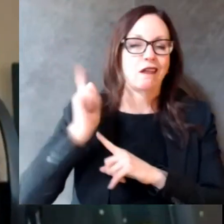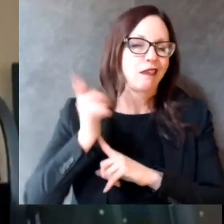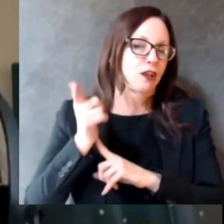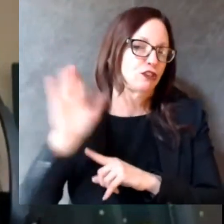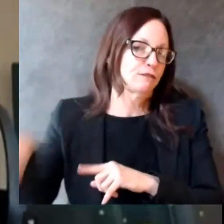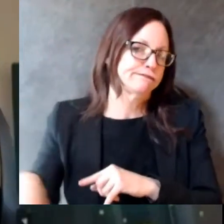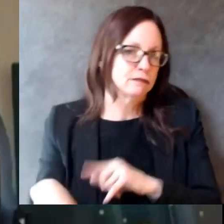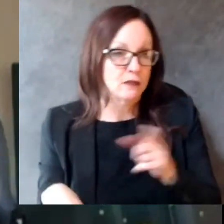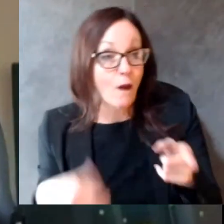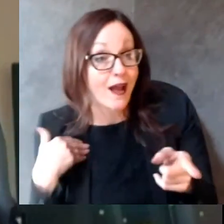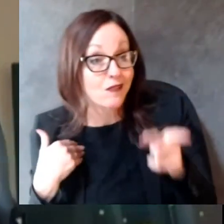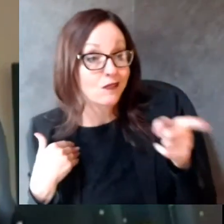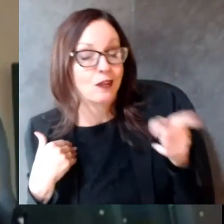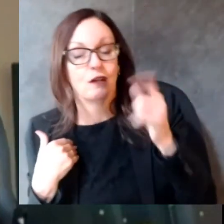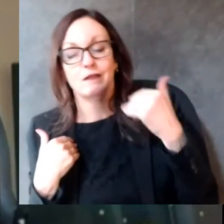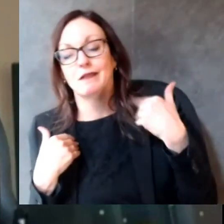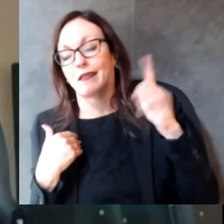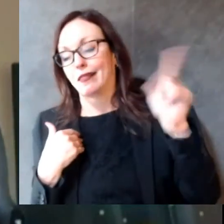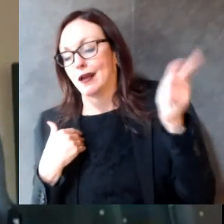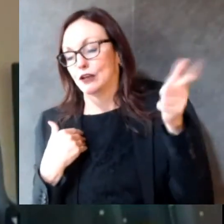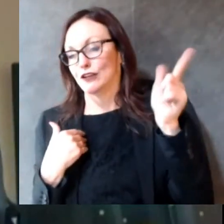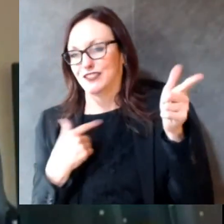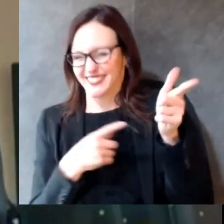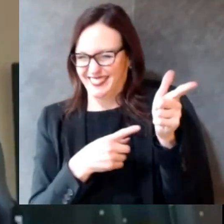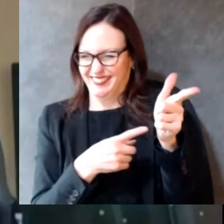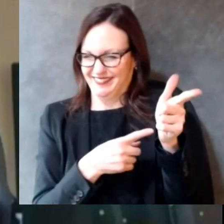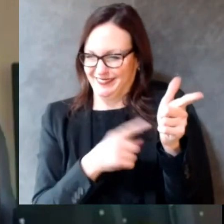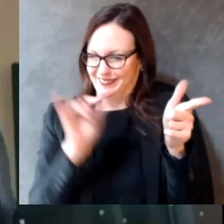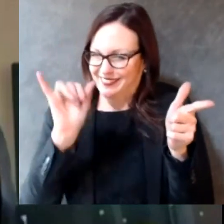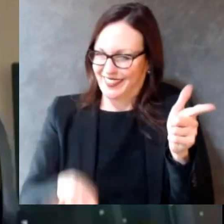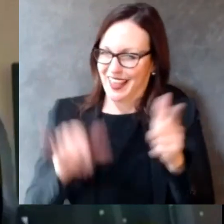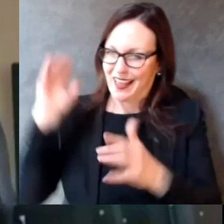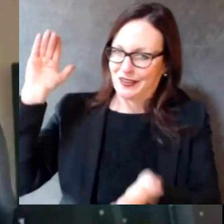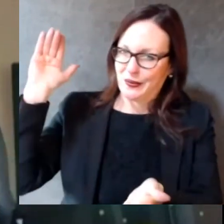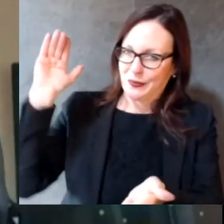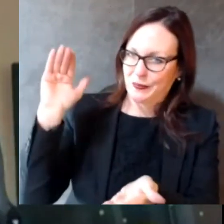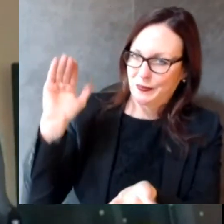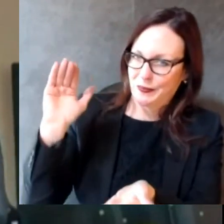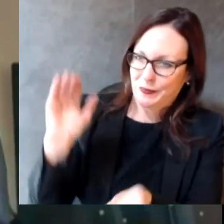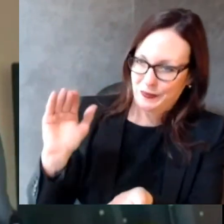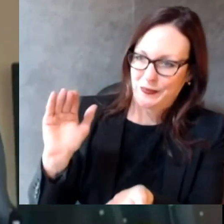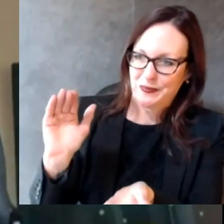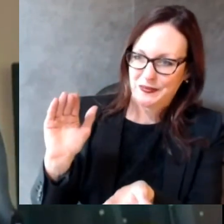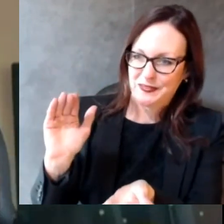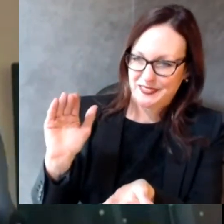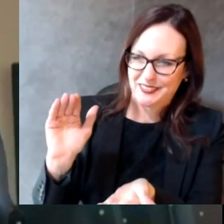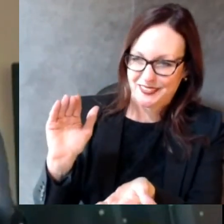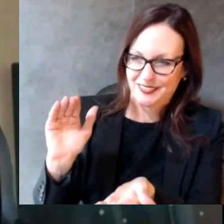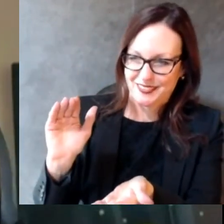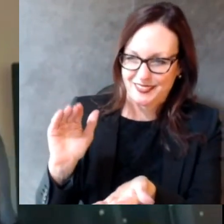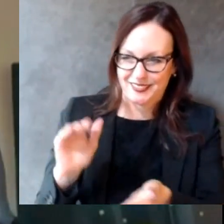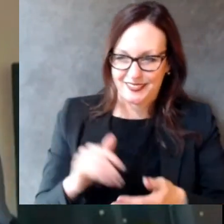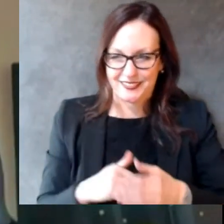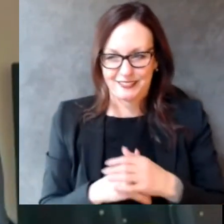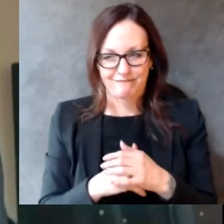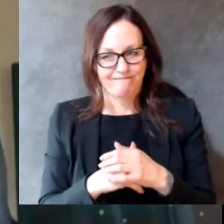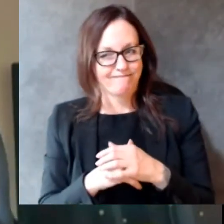to remember part of the reason demand has dropped off is we have vaccinated so many people.